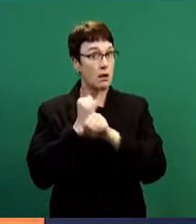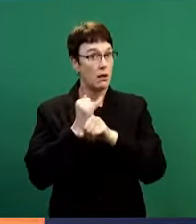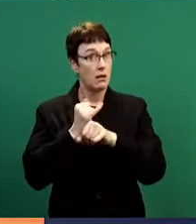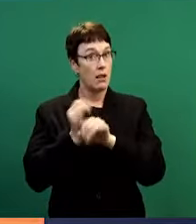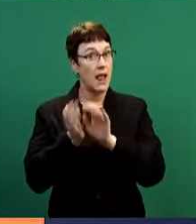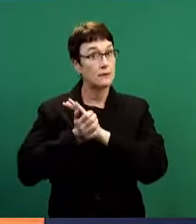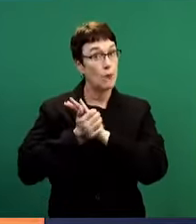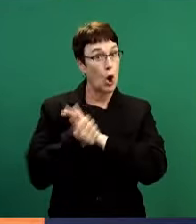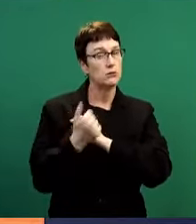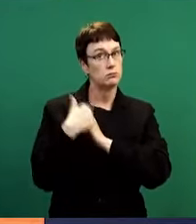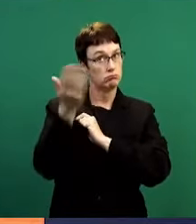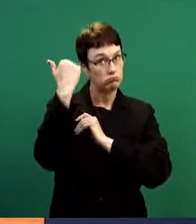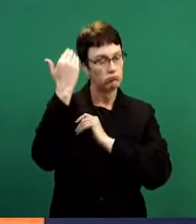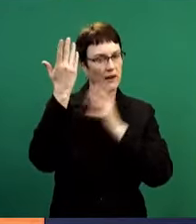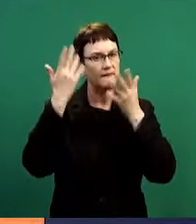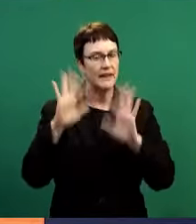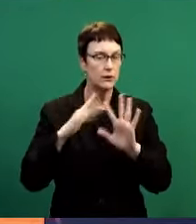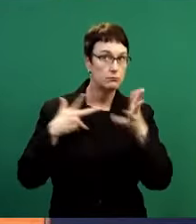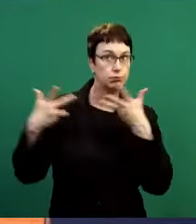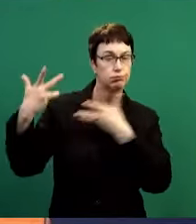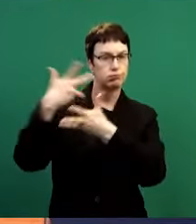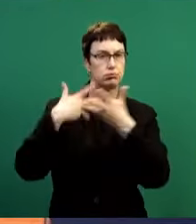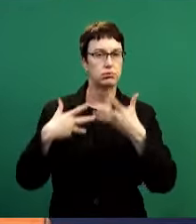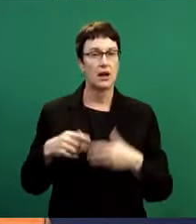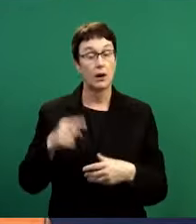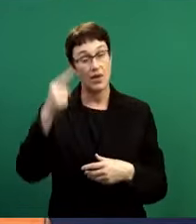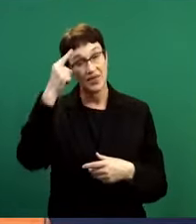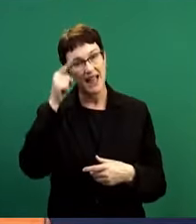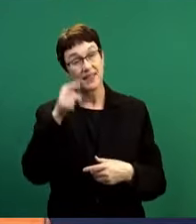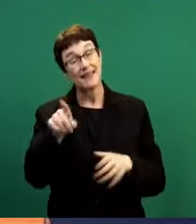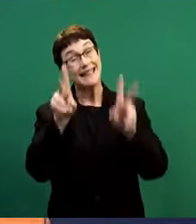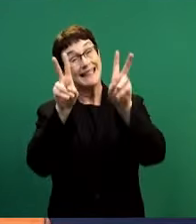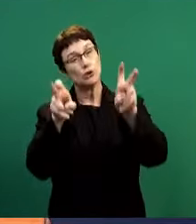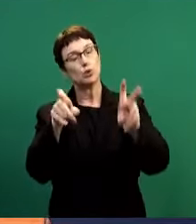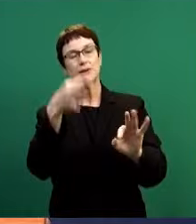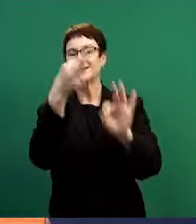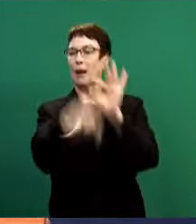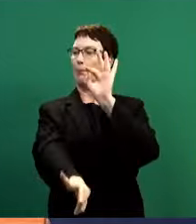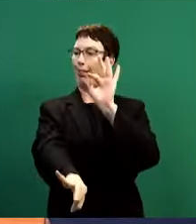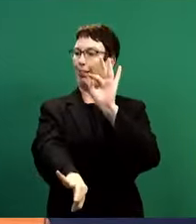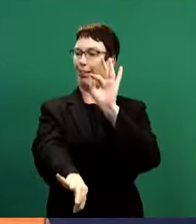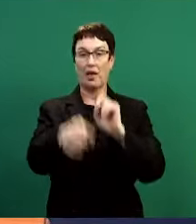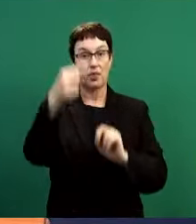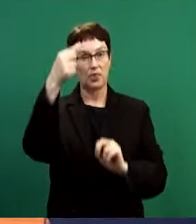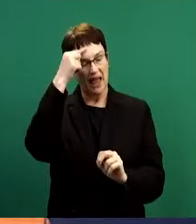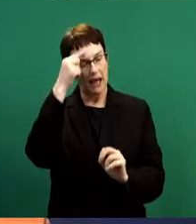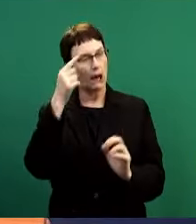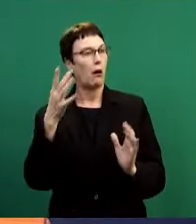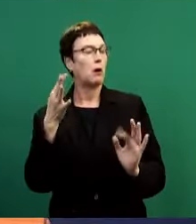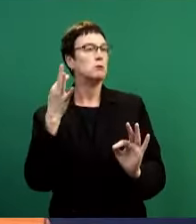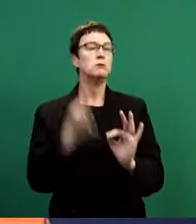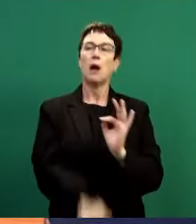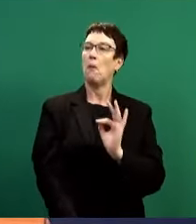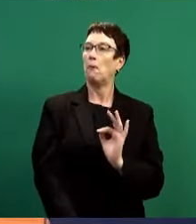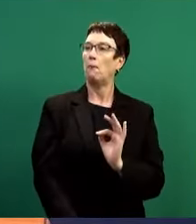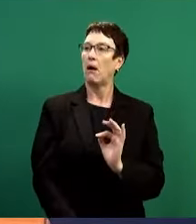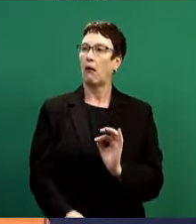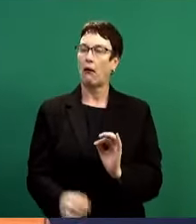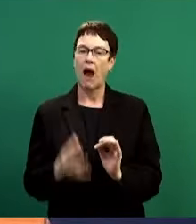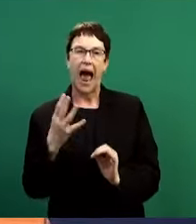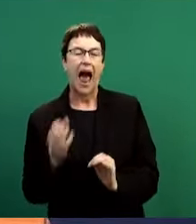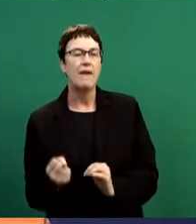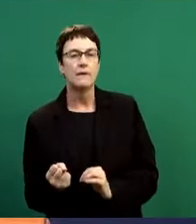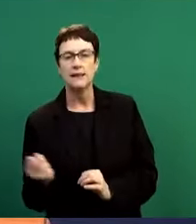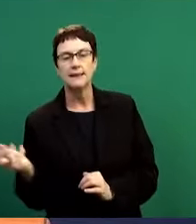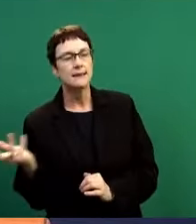The issue is not that simple. And the notion that things, there is some pot of